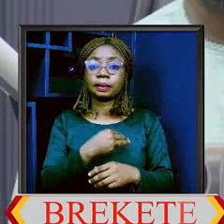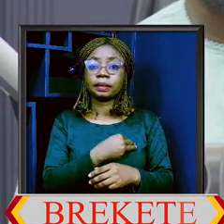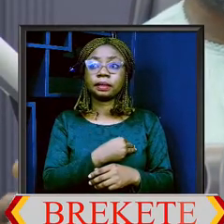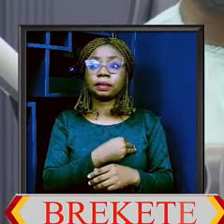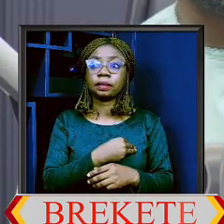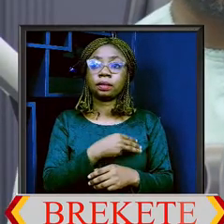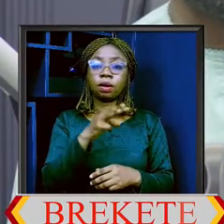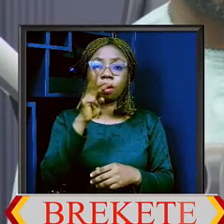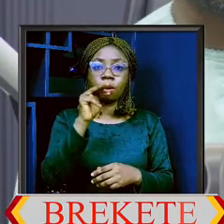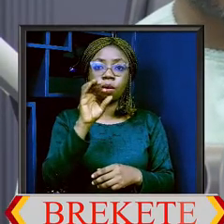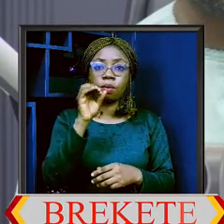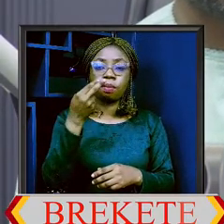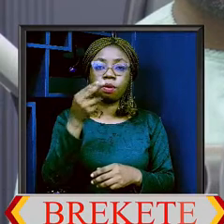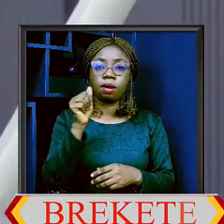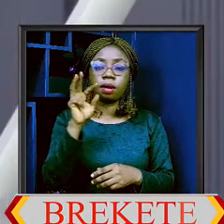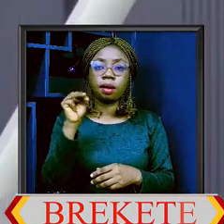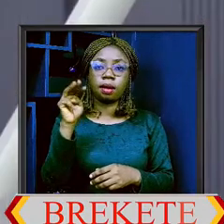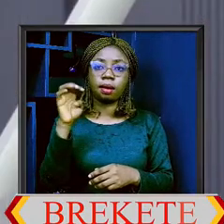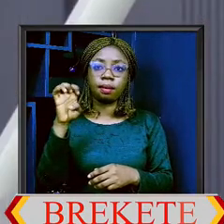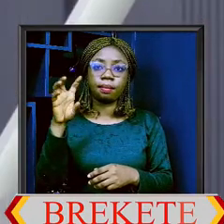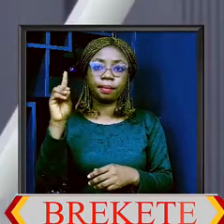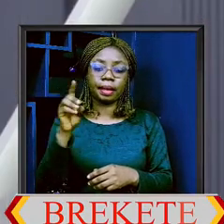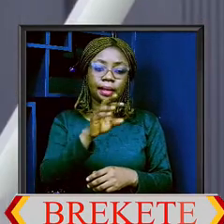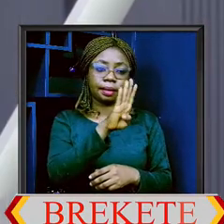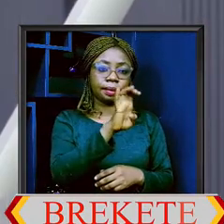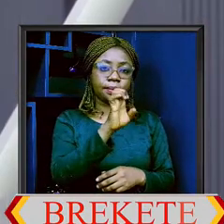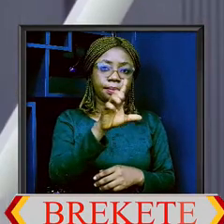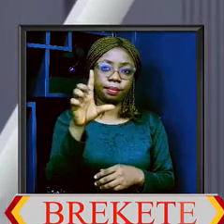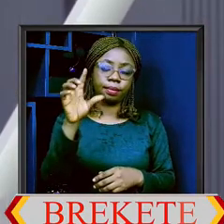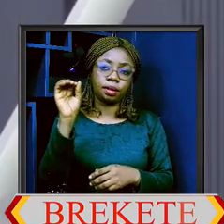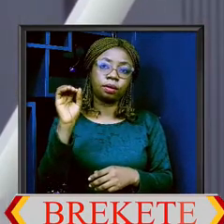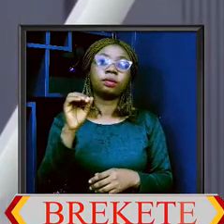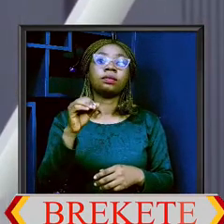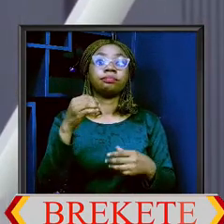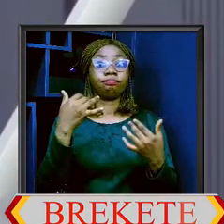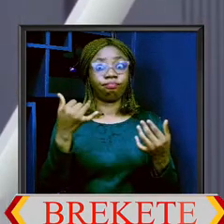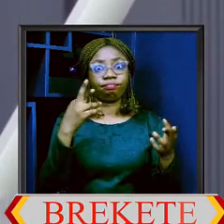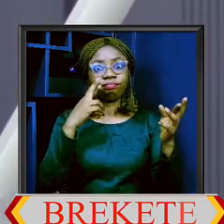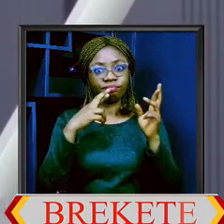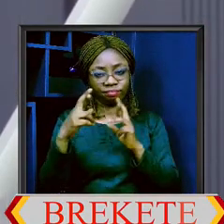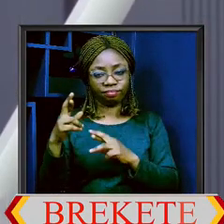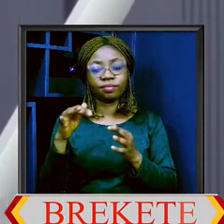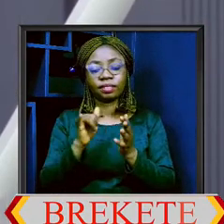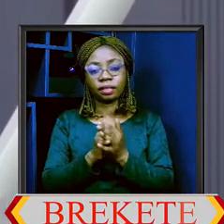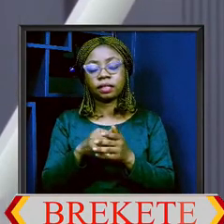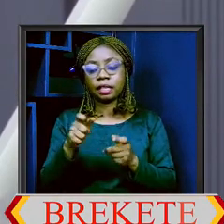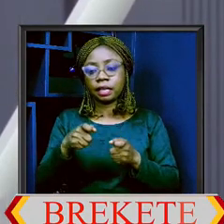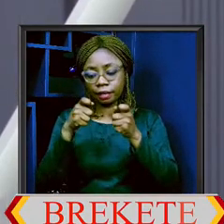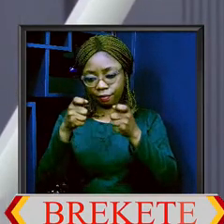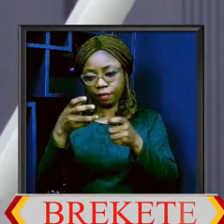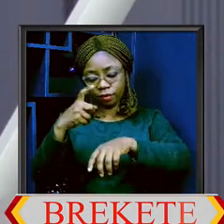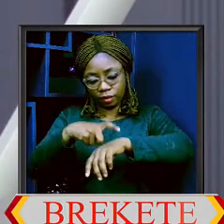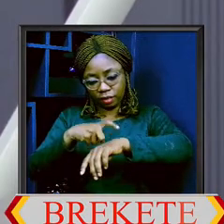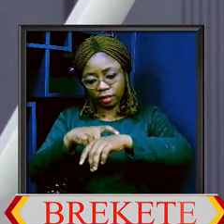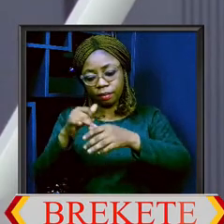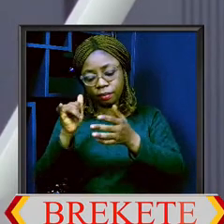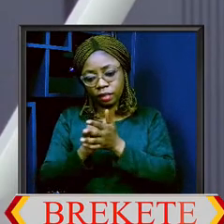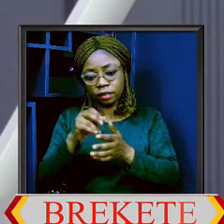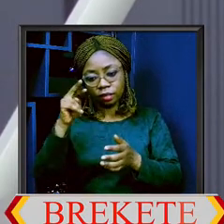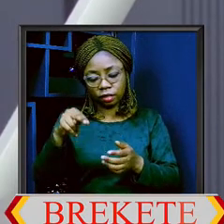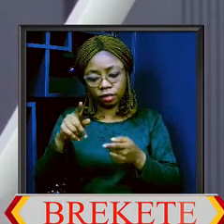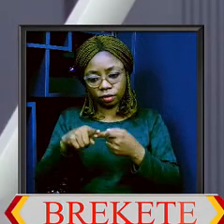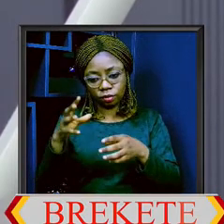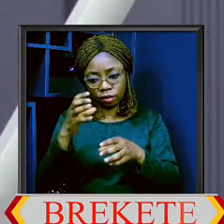uh Muhammad B yes sir he now replied that he should give him time that he need to